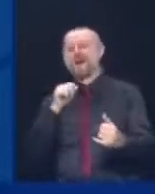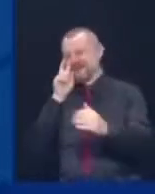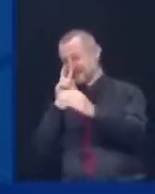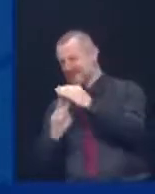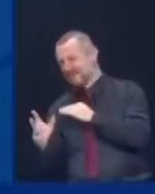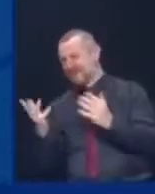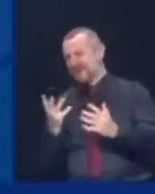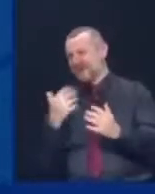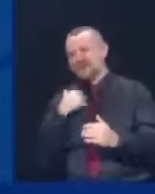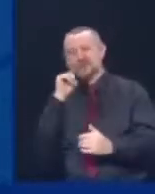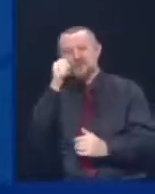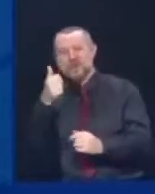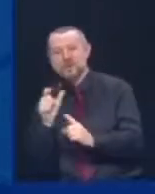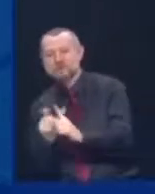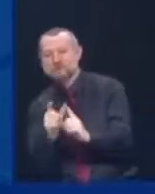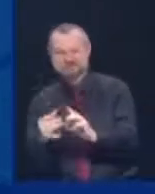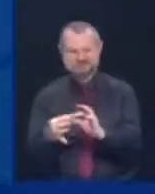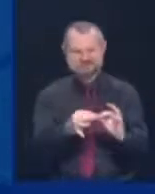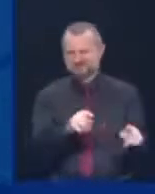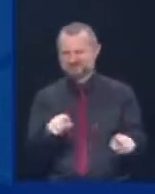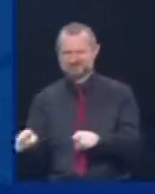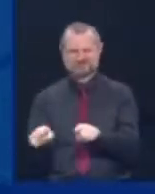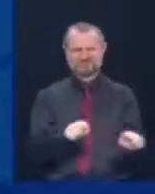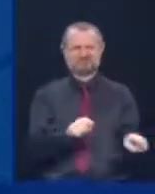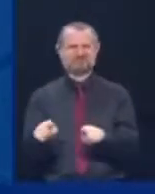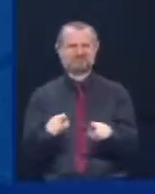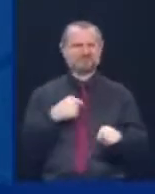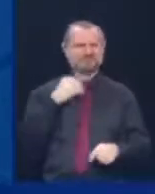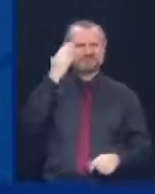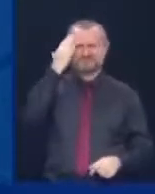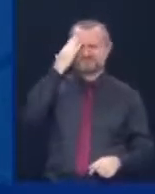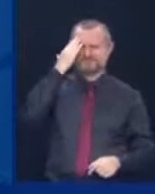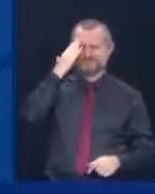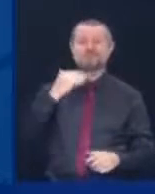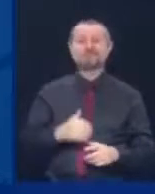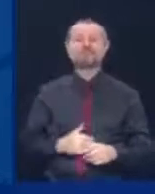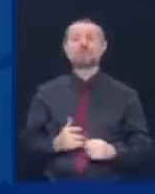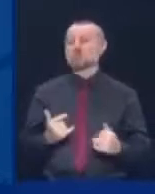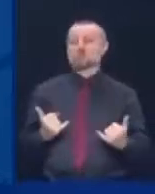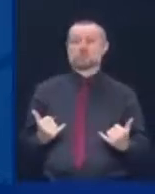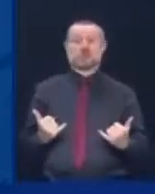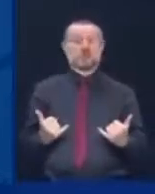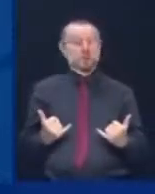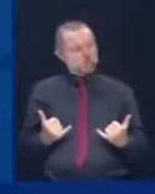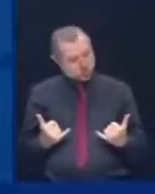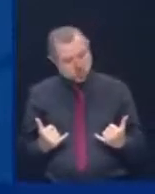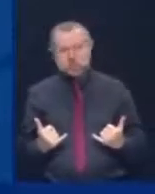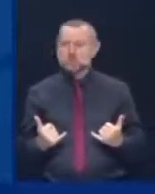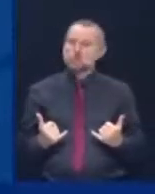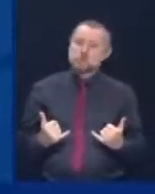result. We are in a place now where there is a bad synergy.